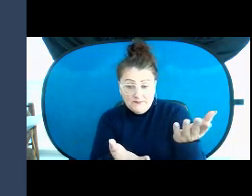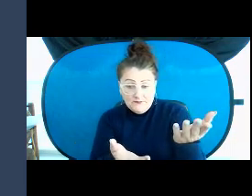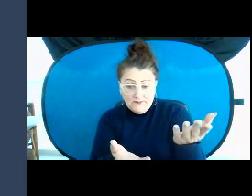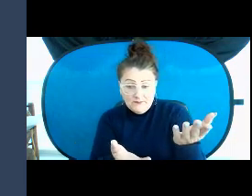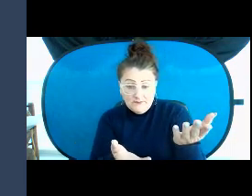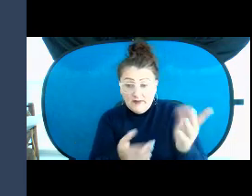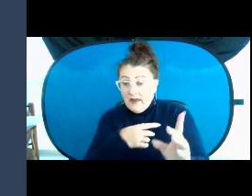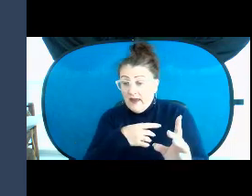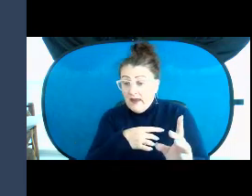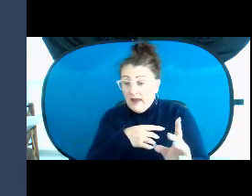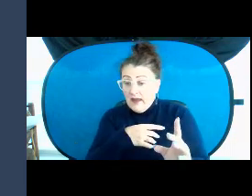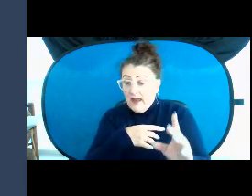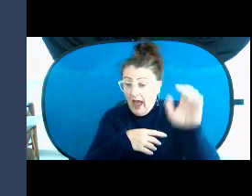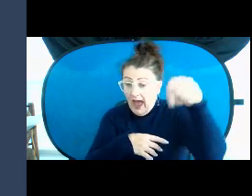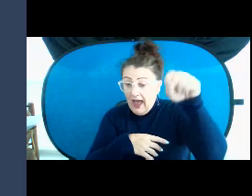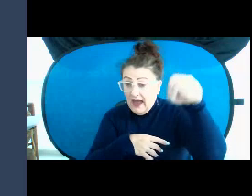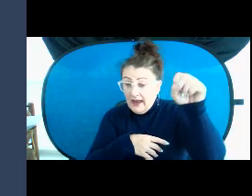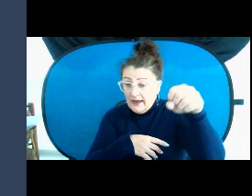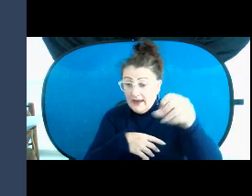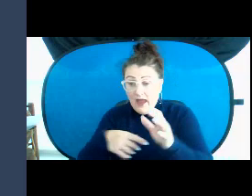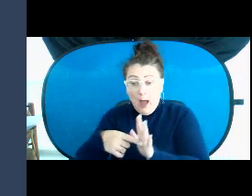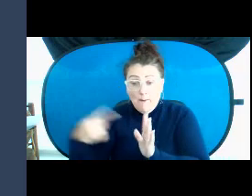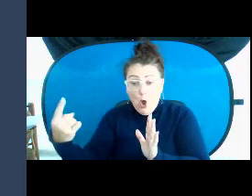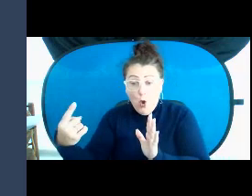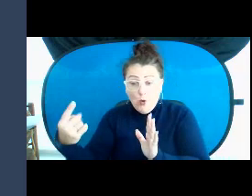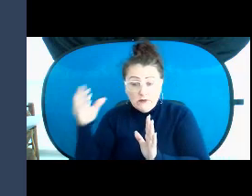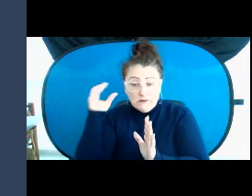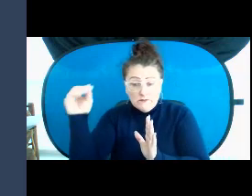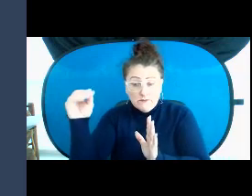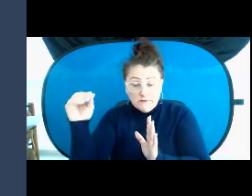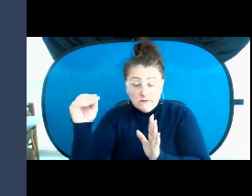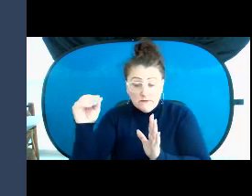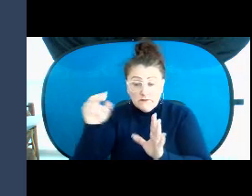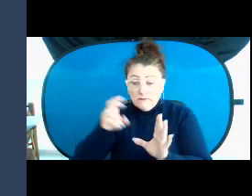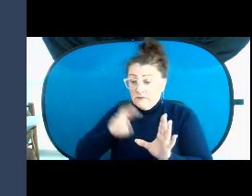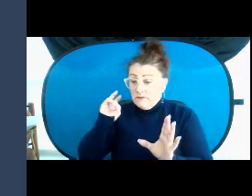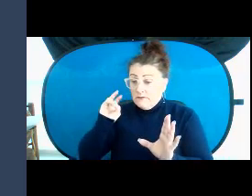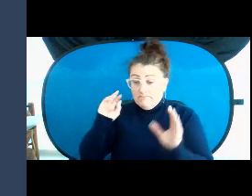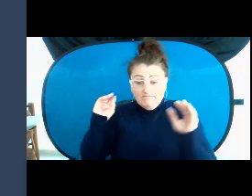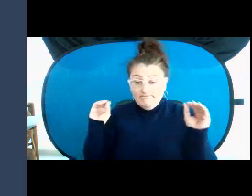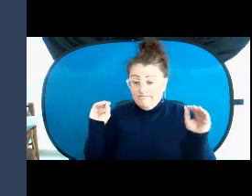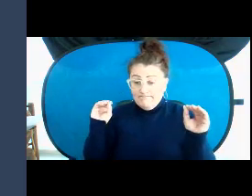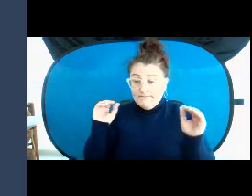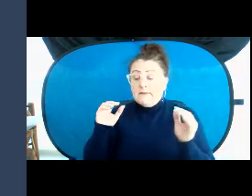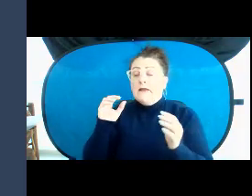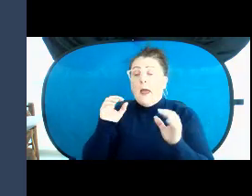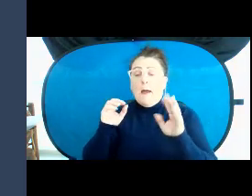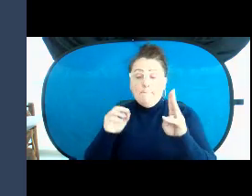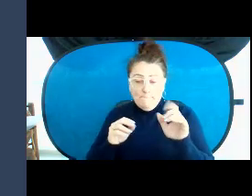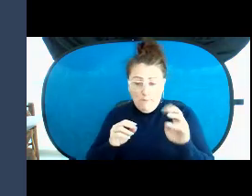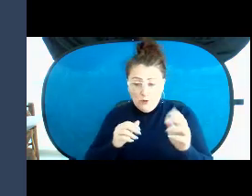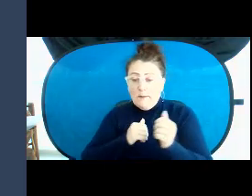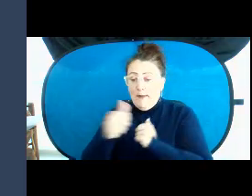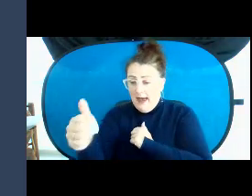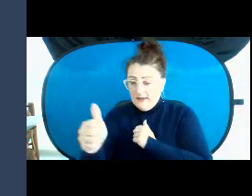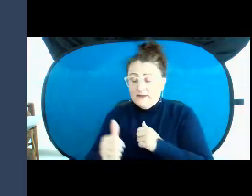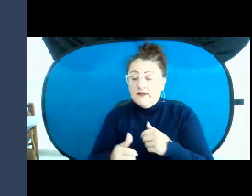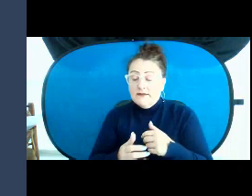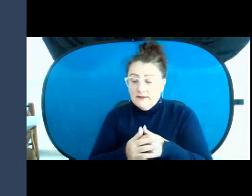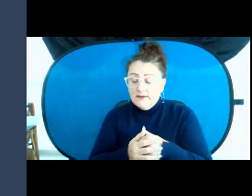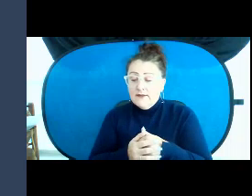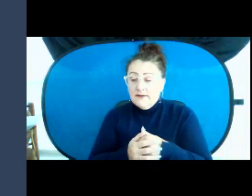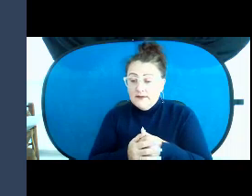favor? Aye. Opposed? Abstentions? Motion passes. Thank you, Tim. And we have one,